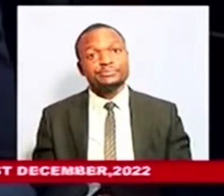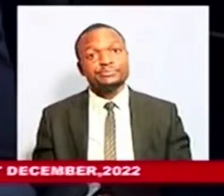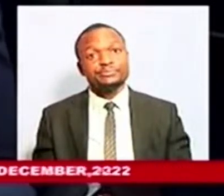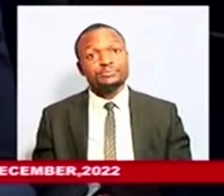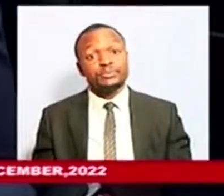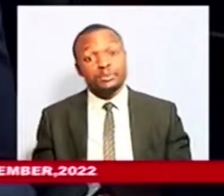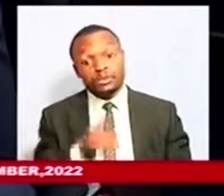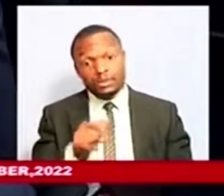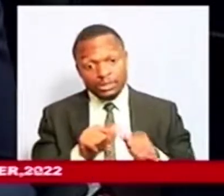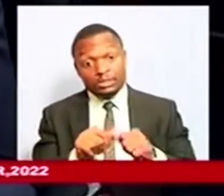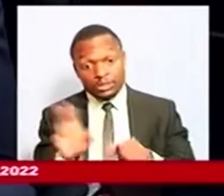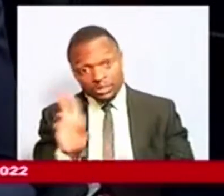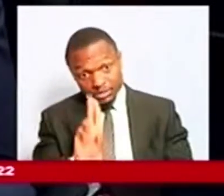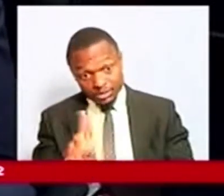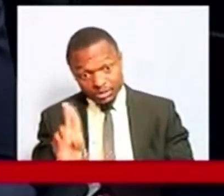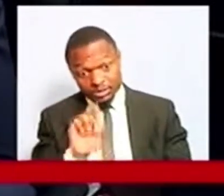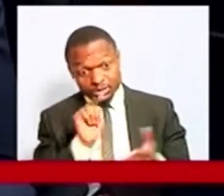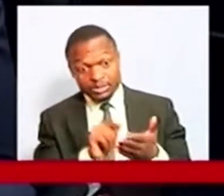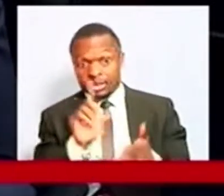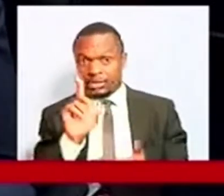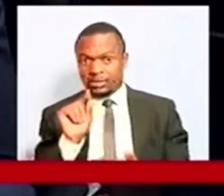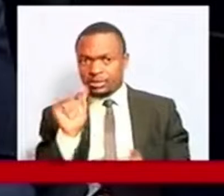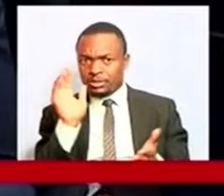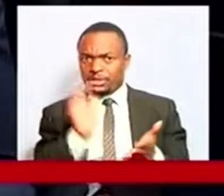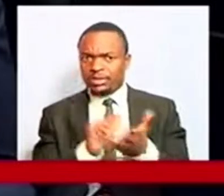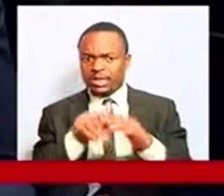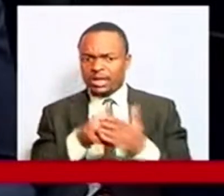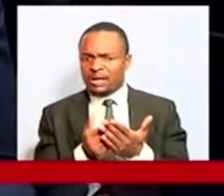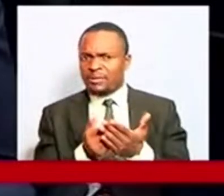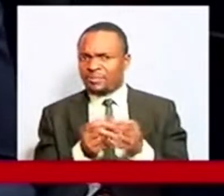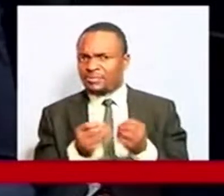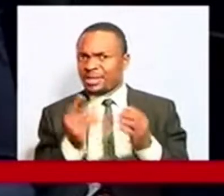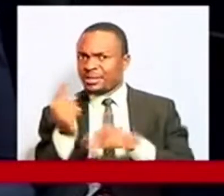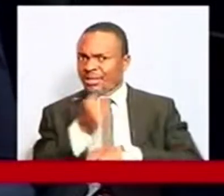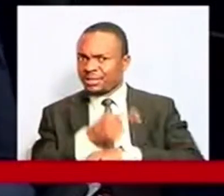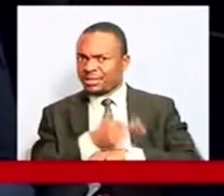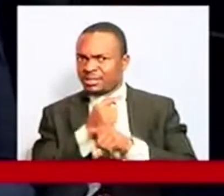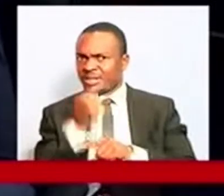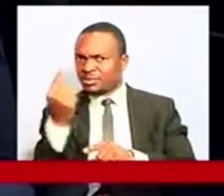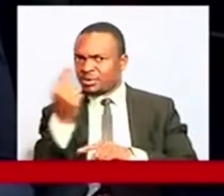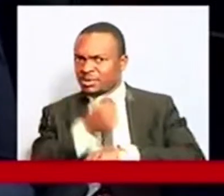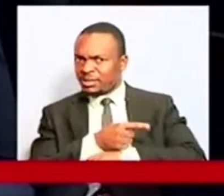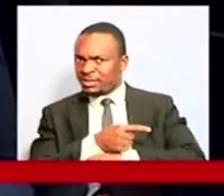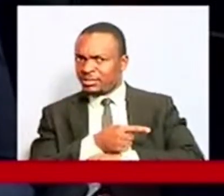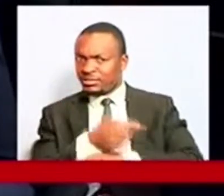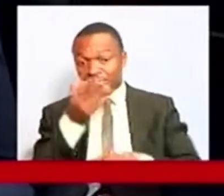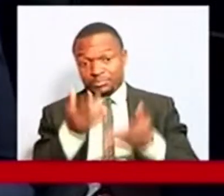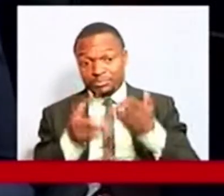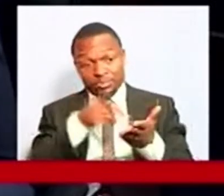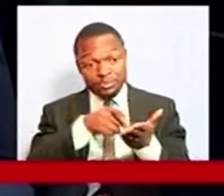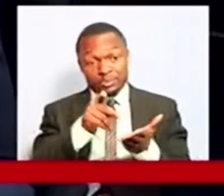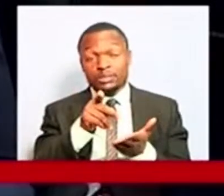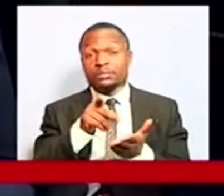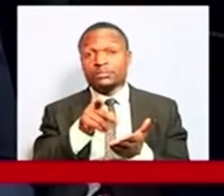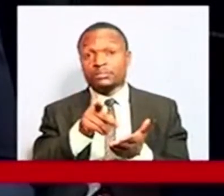Are you still using this 20,000 was for how many days? Was it for just for a day that maybe you paid for?